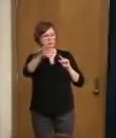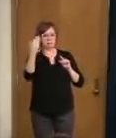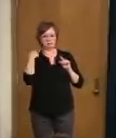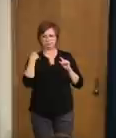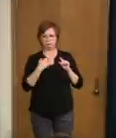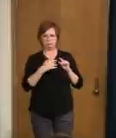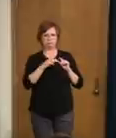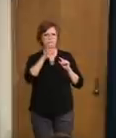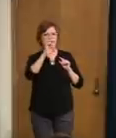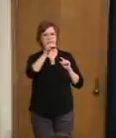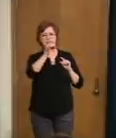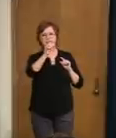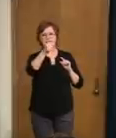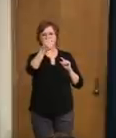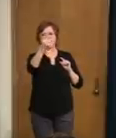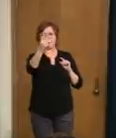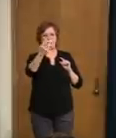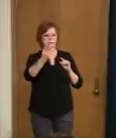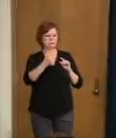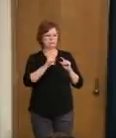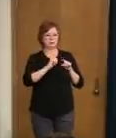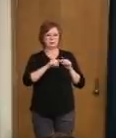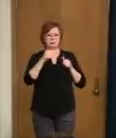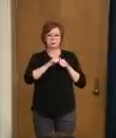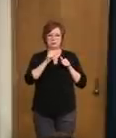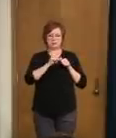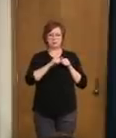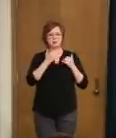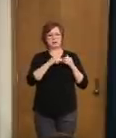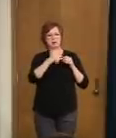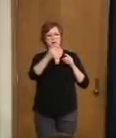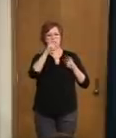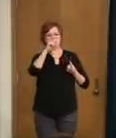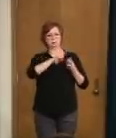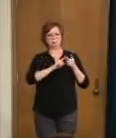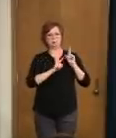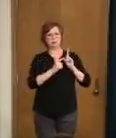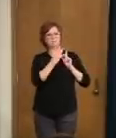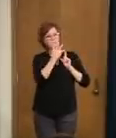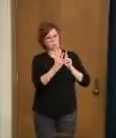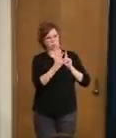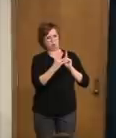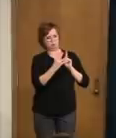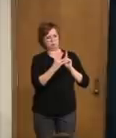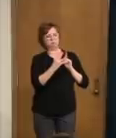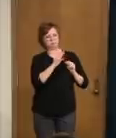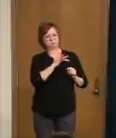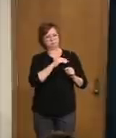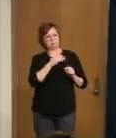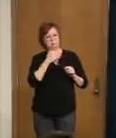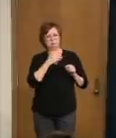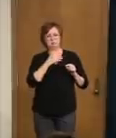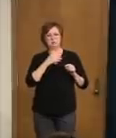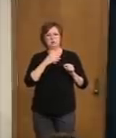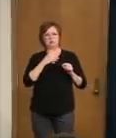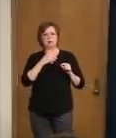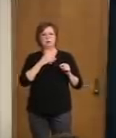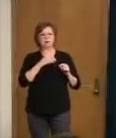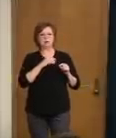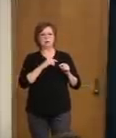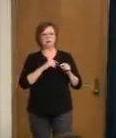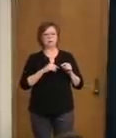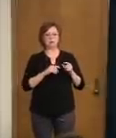the middle of November. That has really come down, and our range of contacts for close contacts is